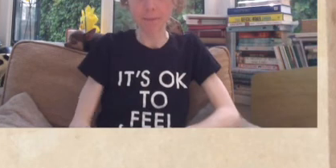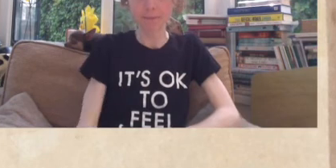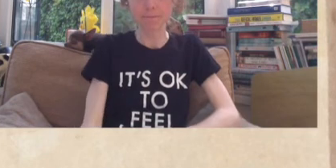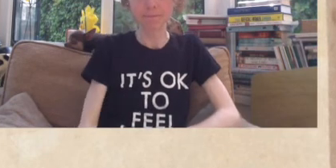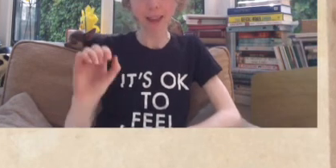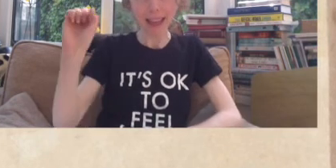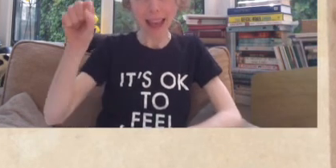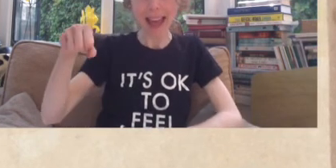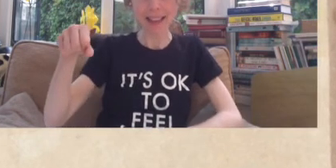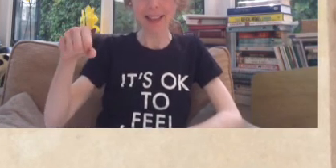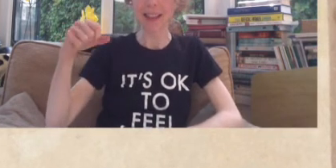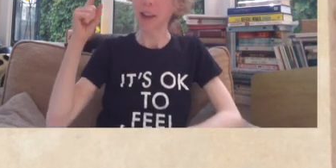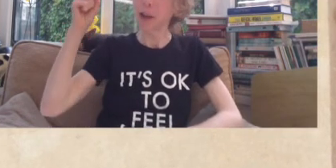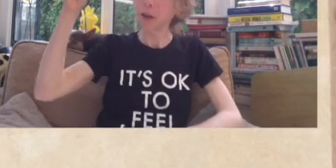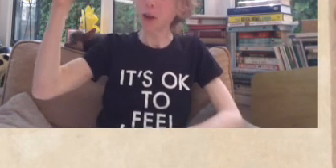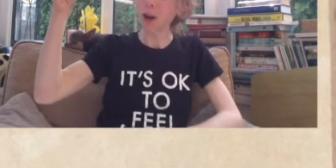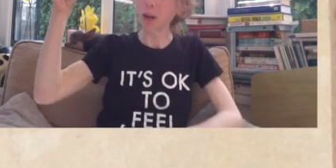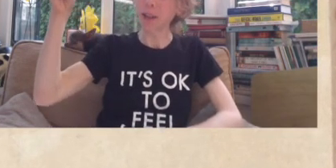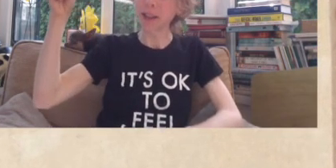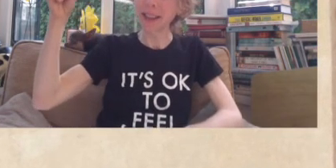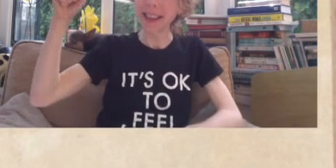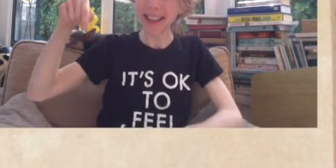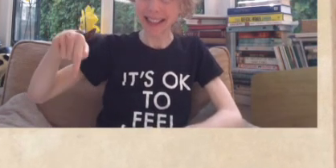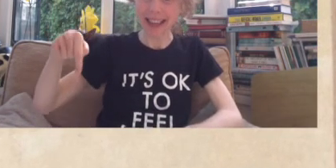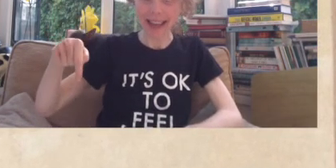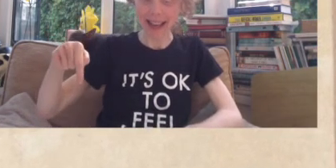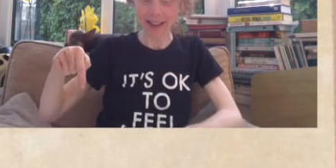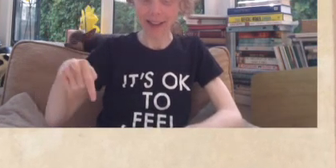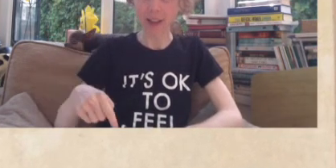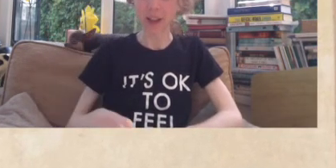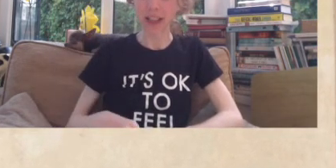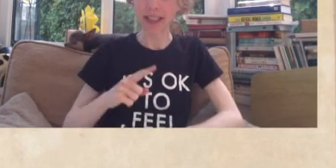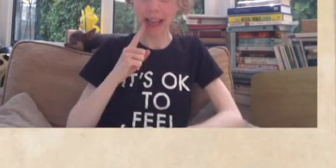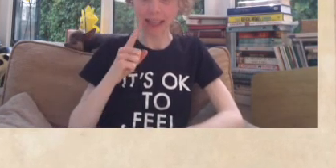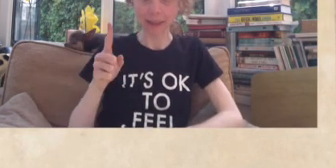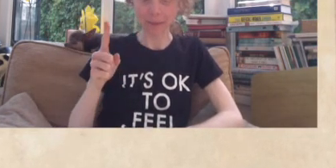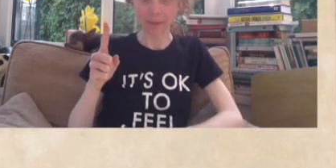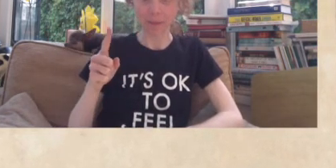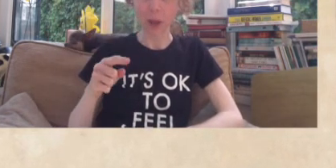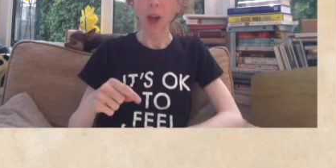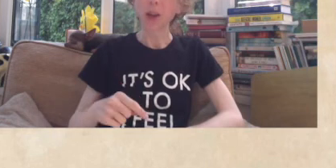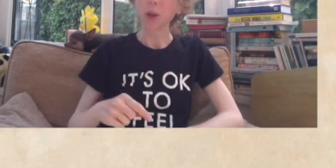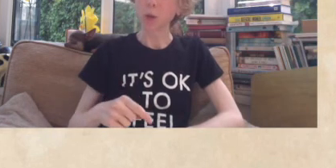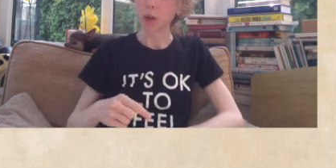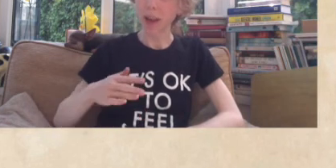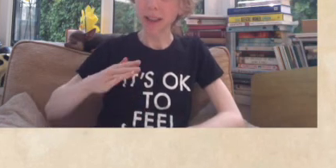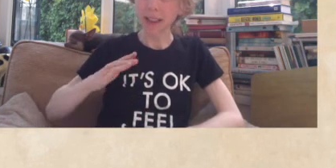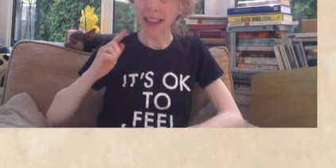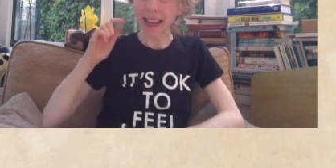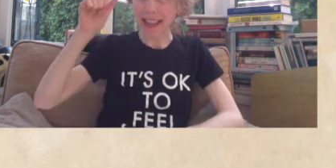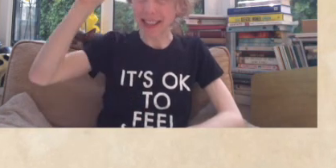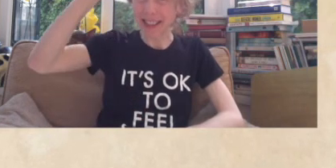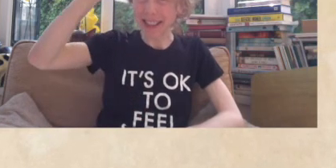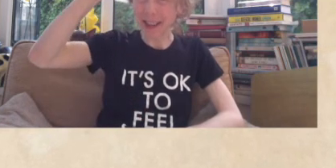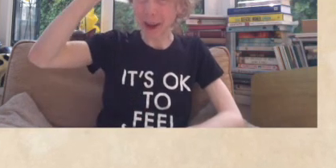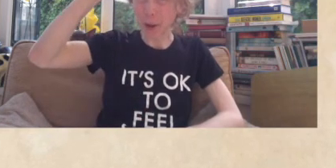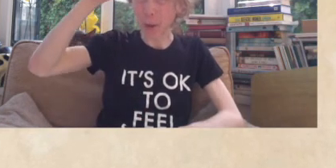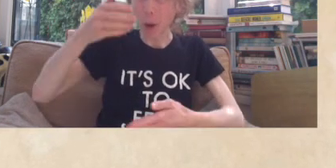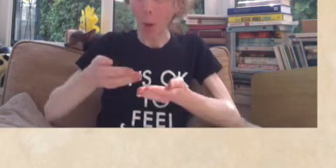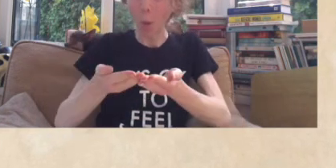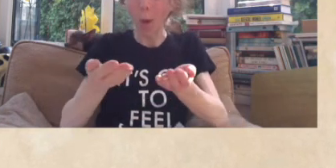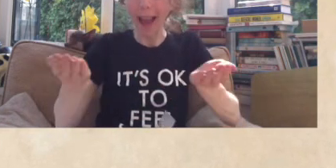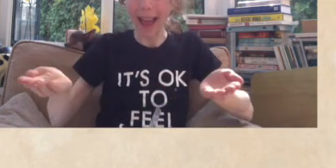breakfast. Yes, God is here, she says. You just need to